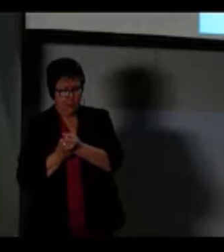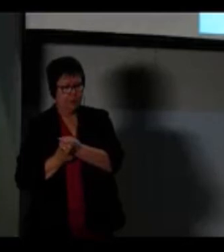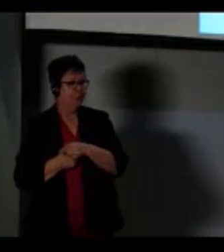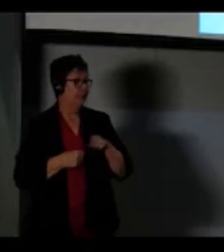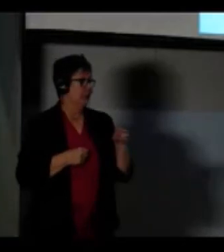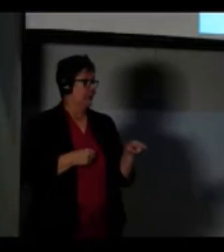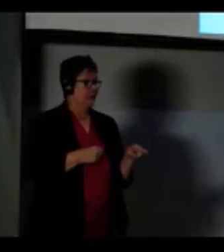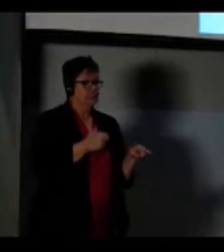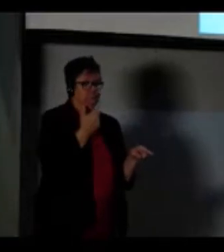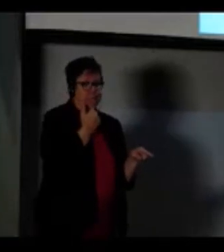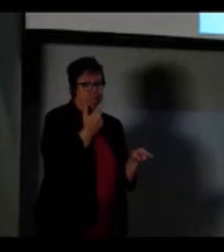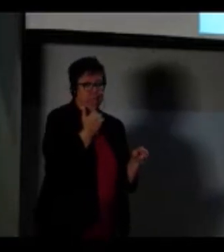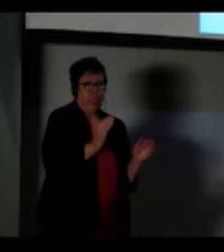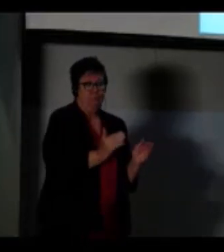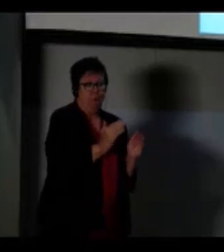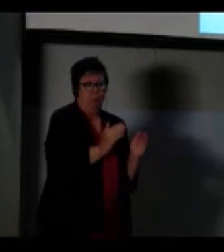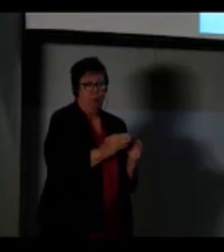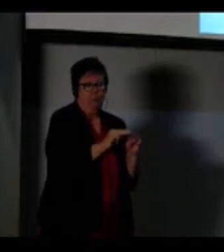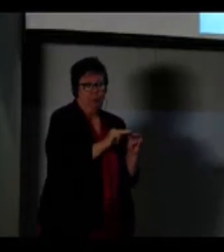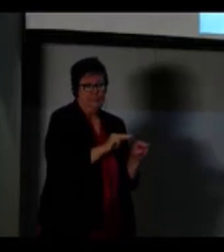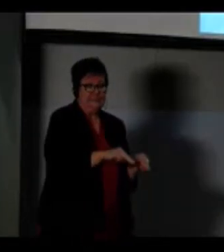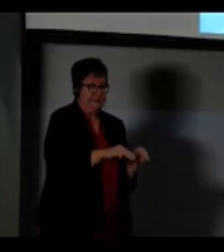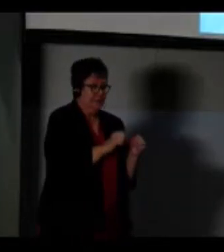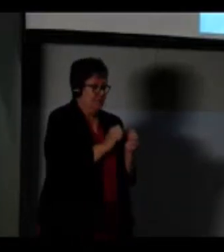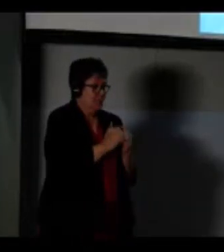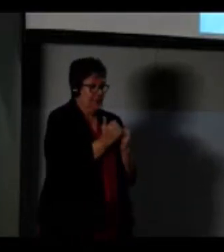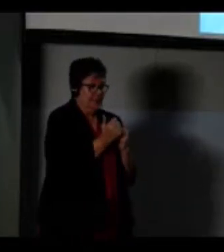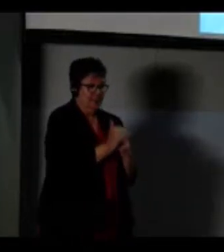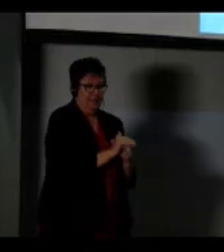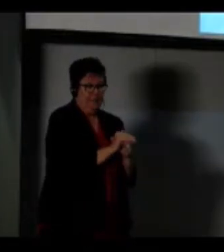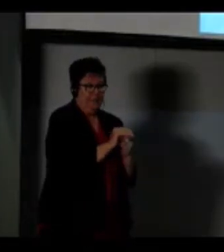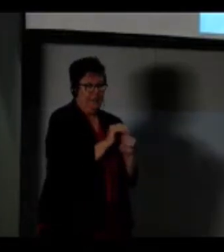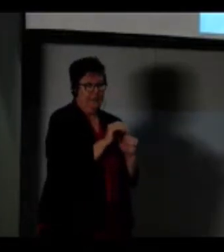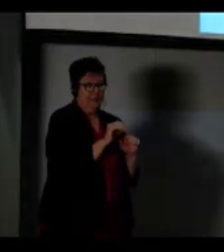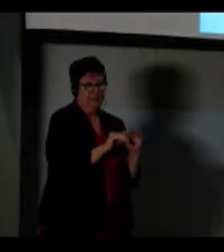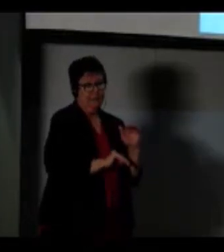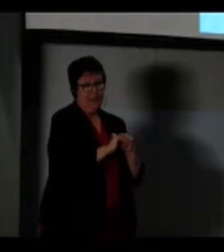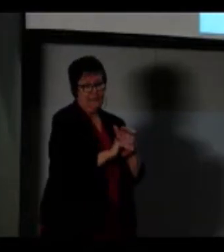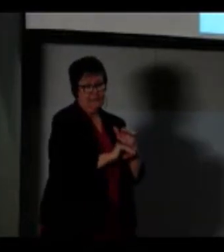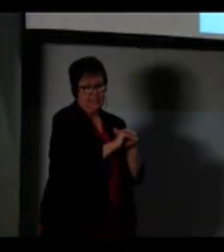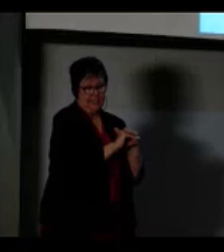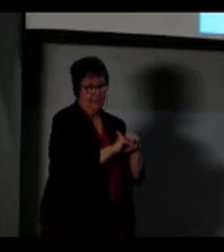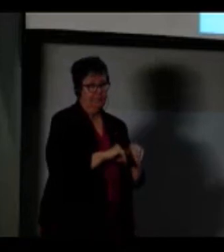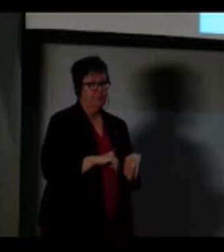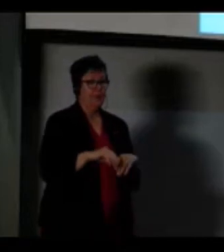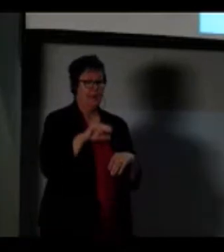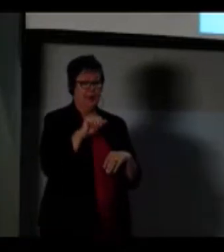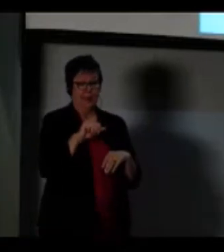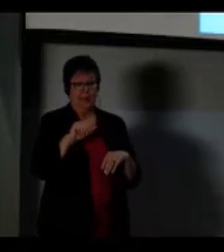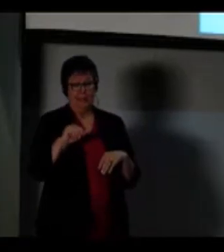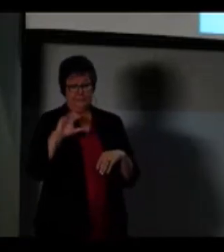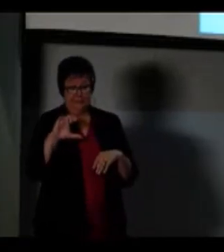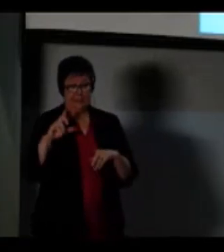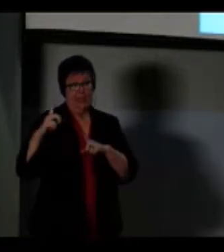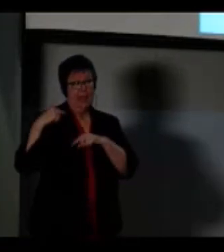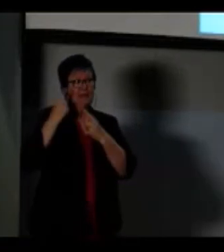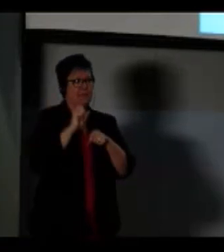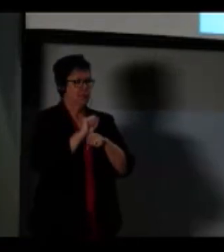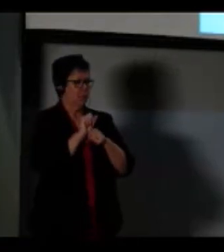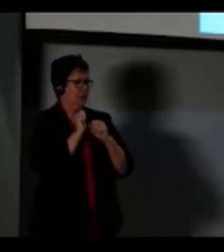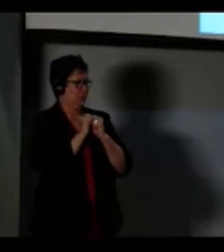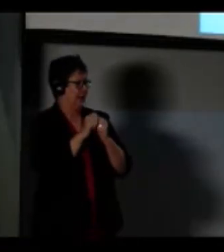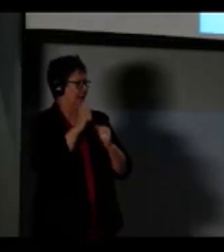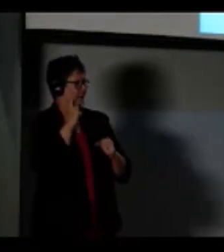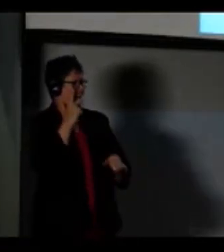to smaller institutions that have a very limited capacity. AAC has been working together now